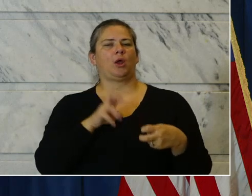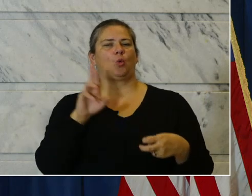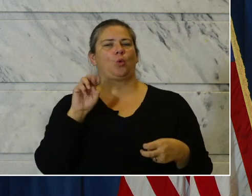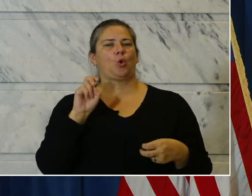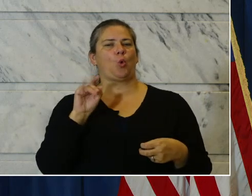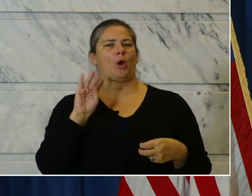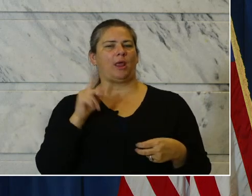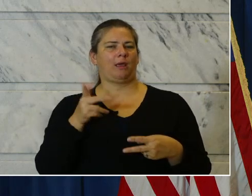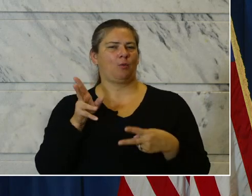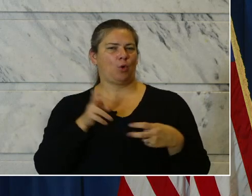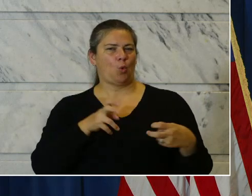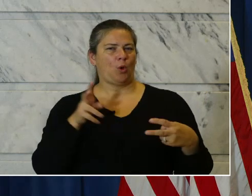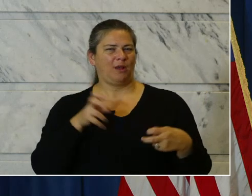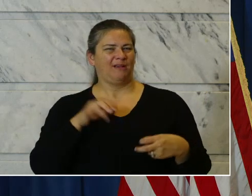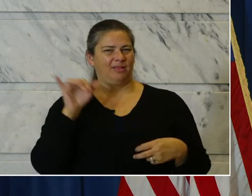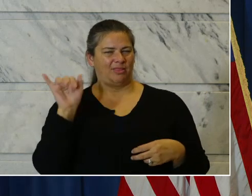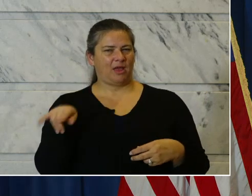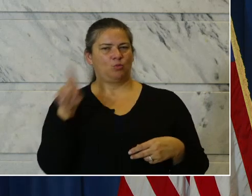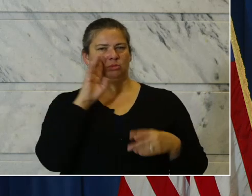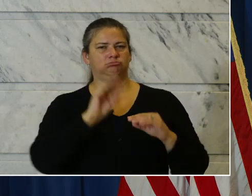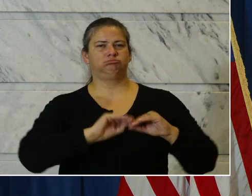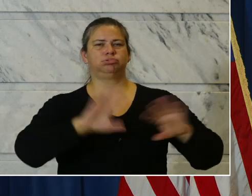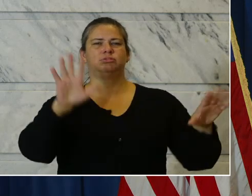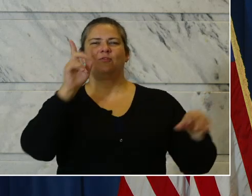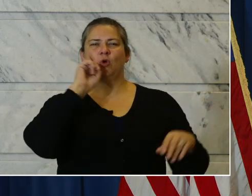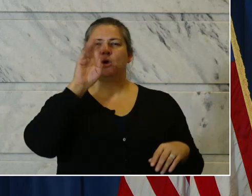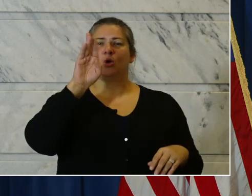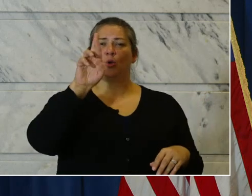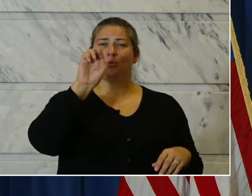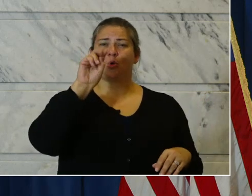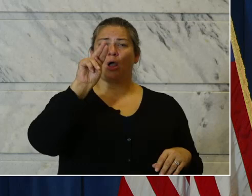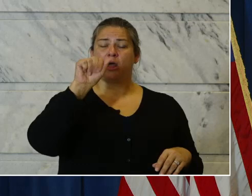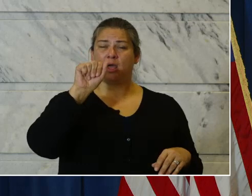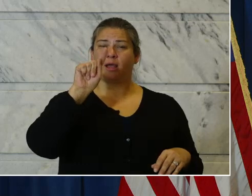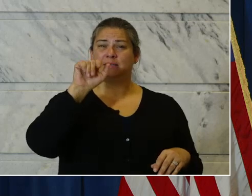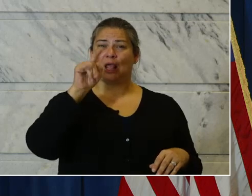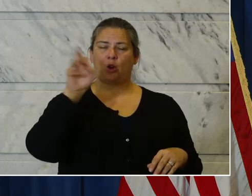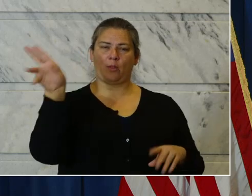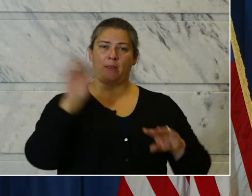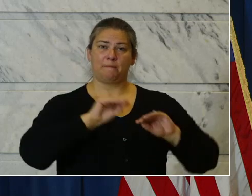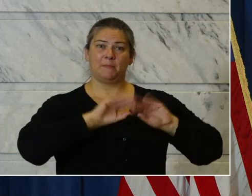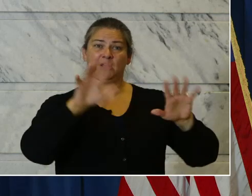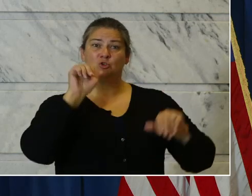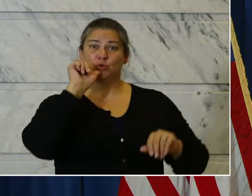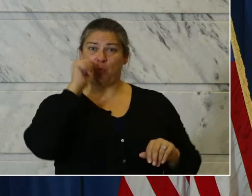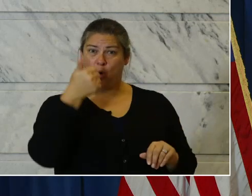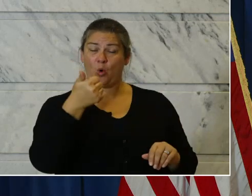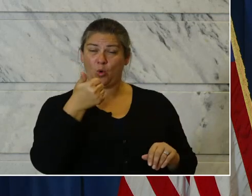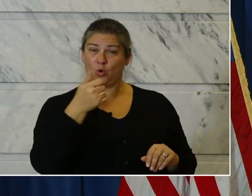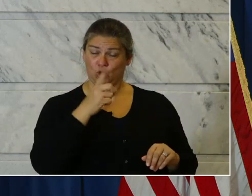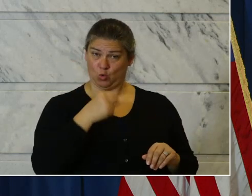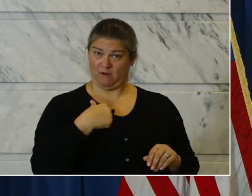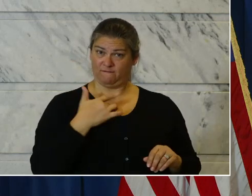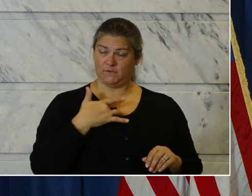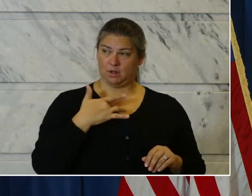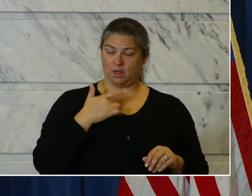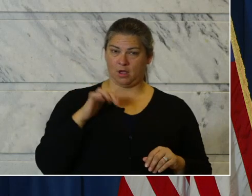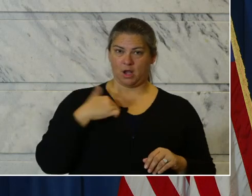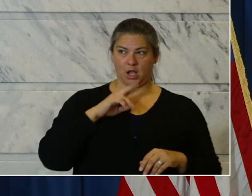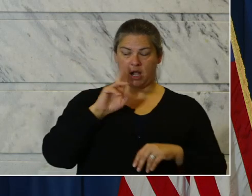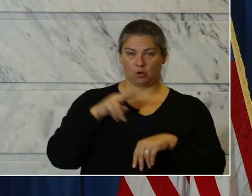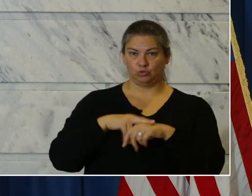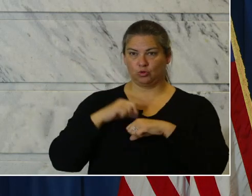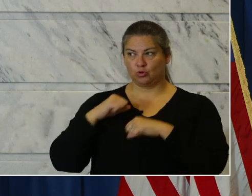redacted form in the Breonna Taylor matter tomorrow. Have I had any conversations about state police or National Guard?